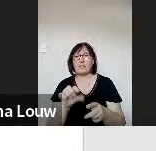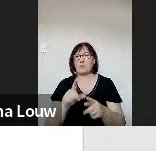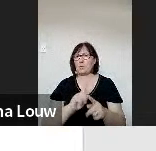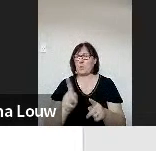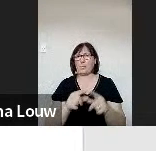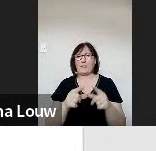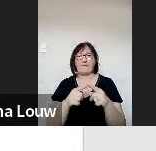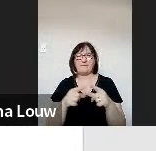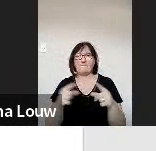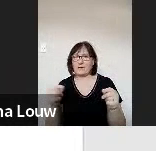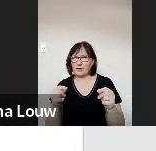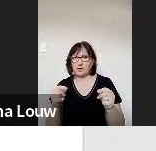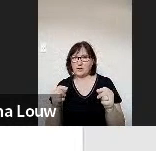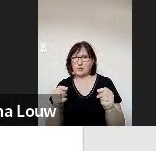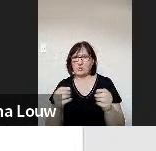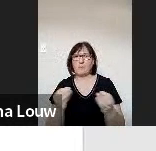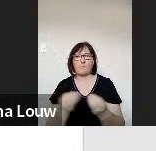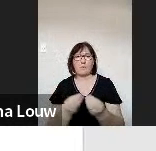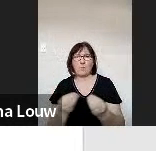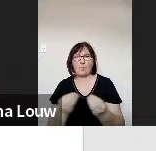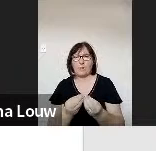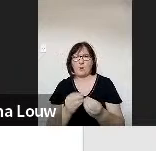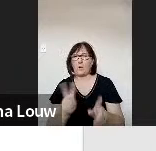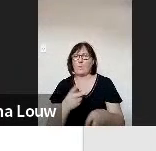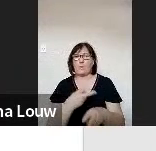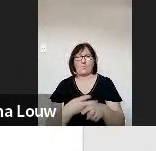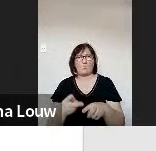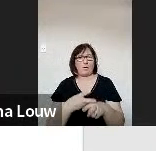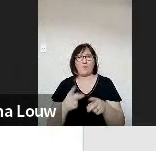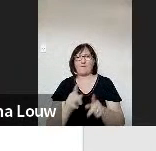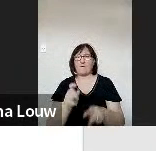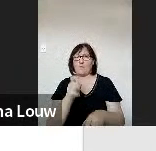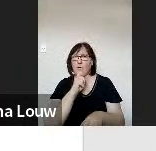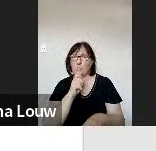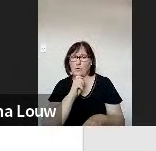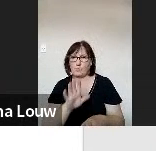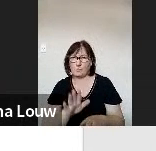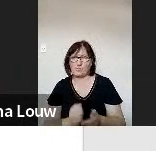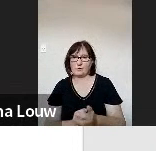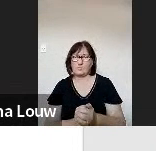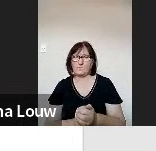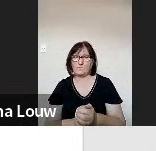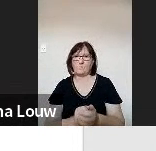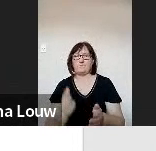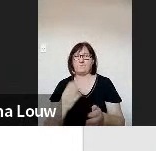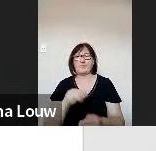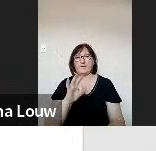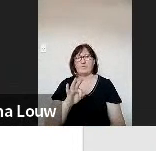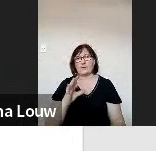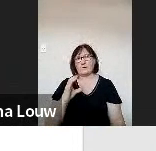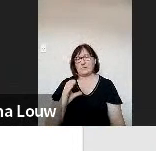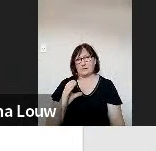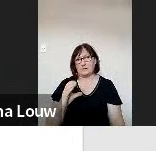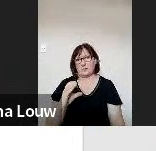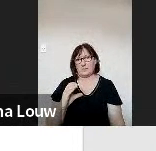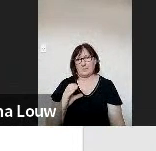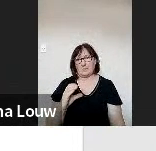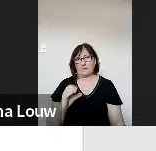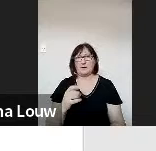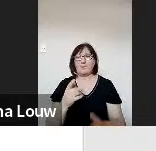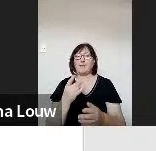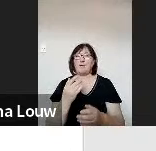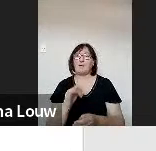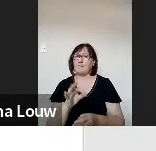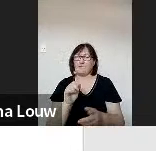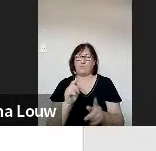products, it is not ready for use. General 3C, if one is unable to determine